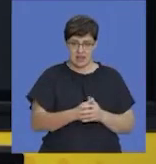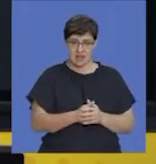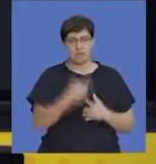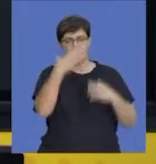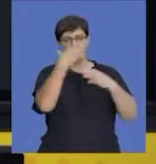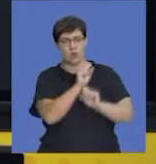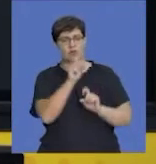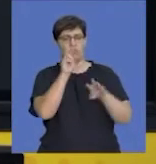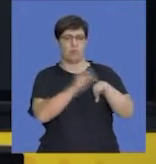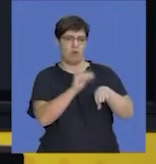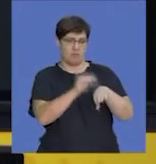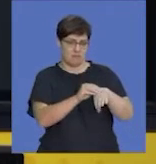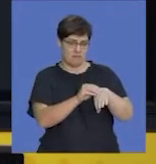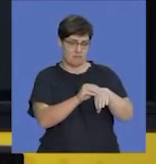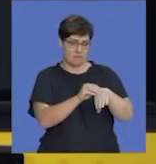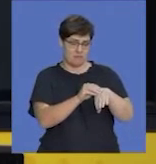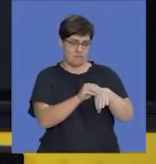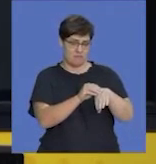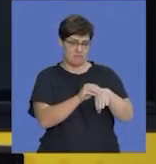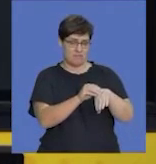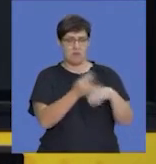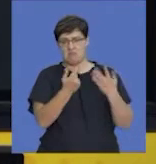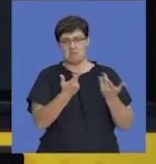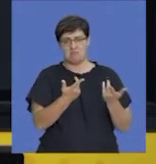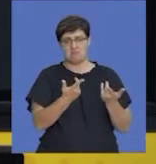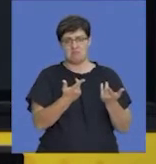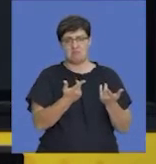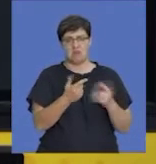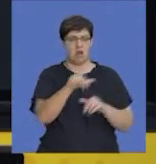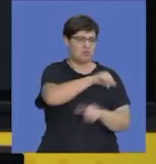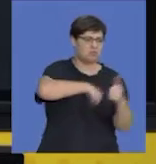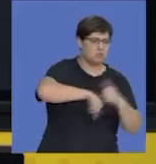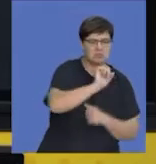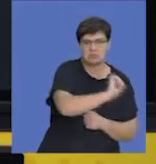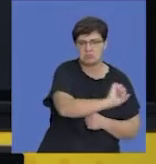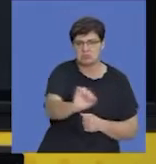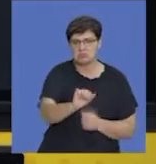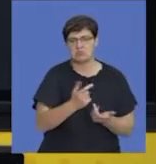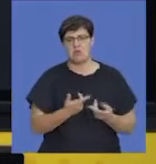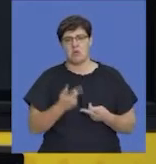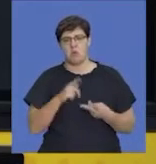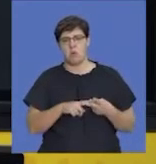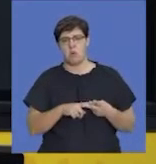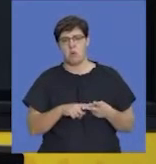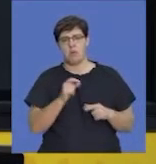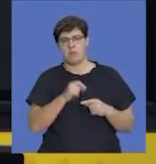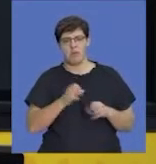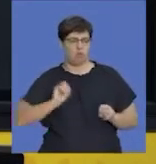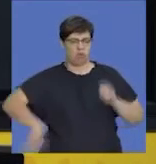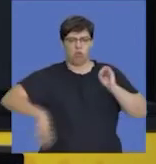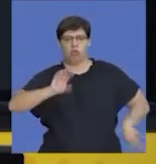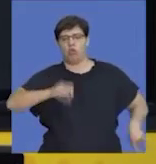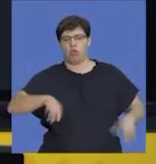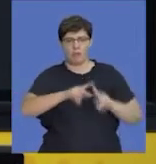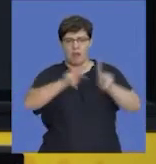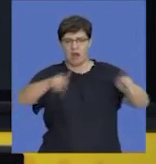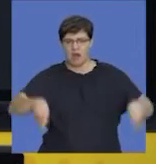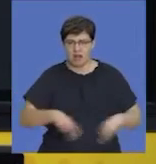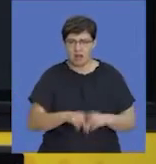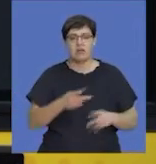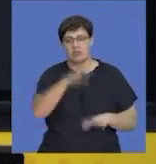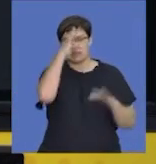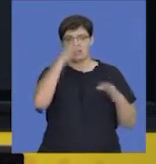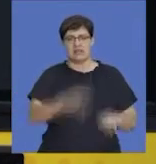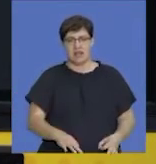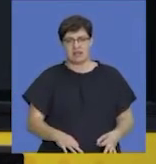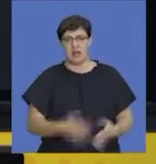an issue that may be part of the society. Maybe there's people that are littering the park around you, and you decide to